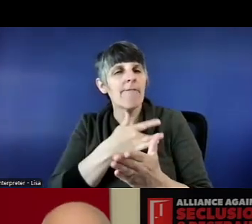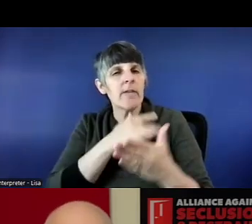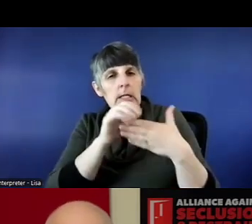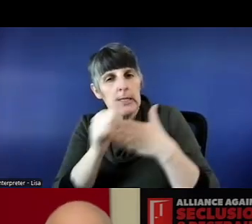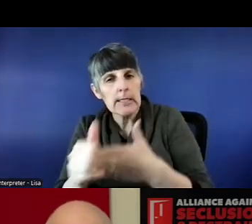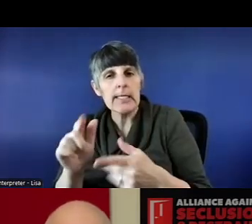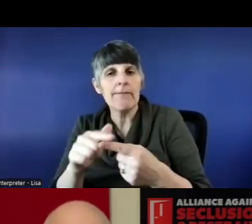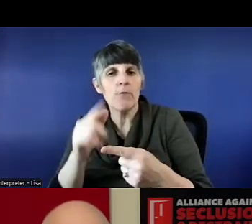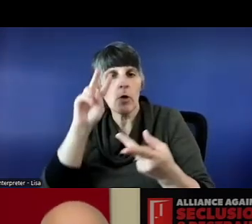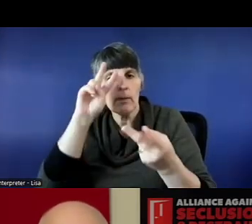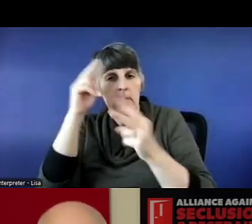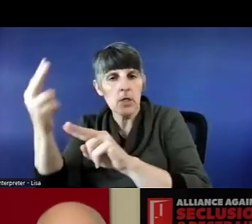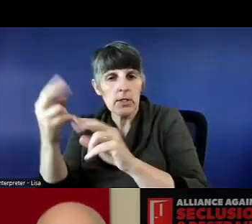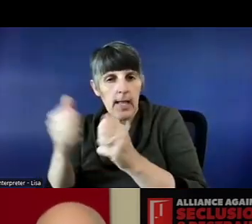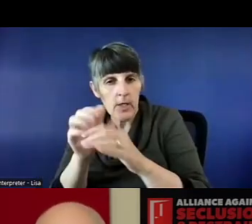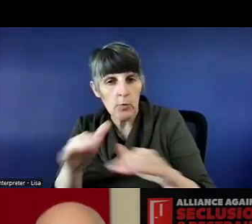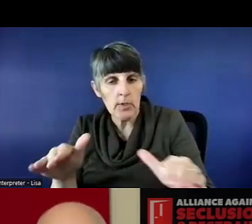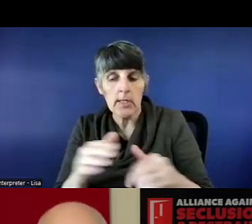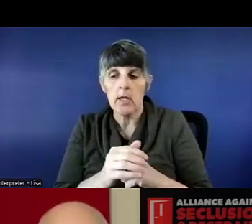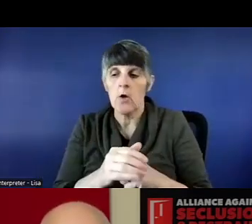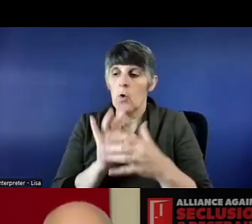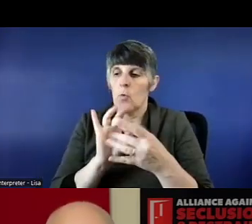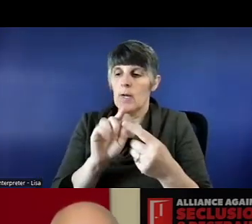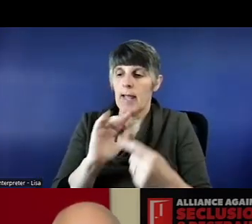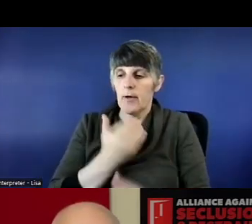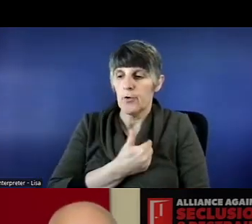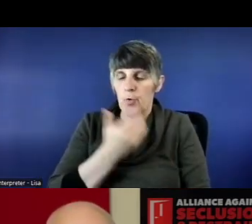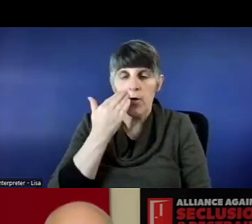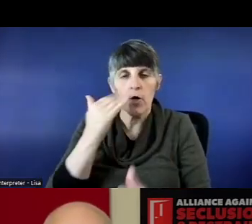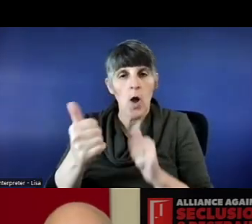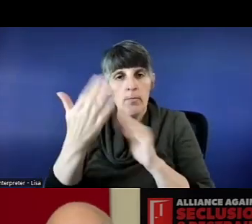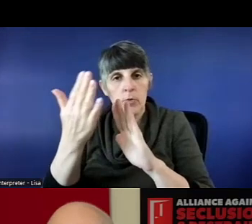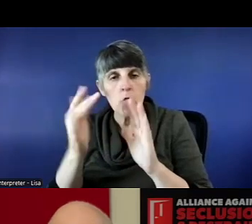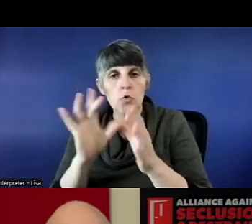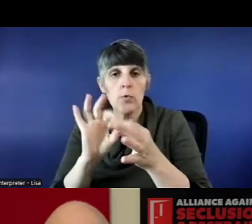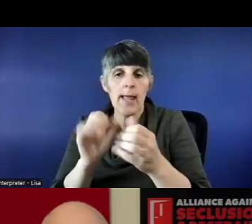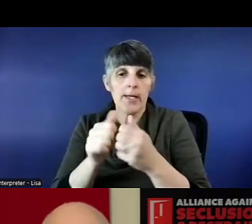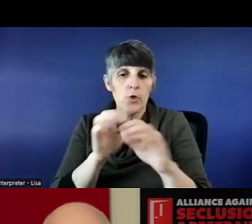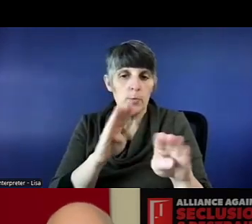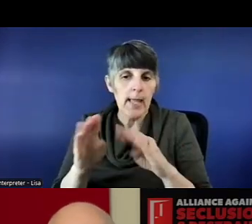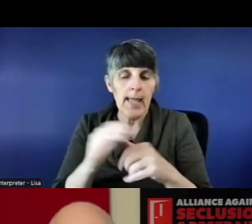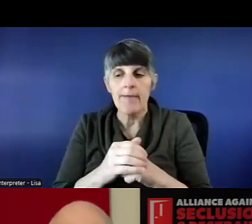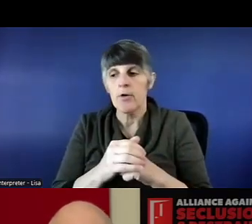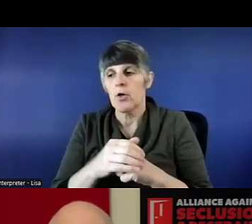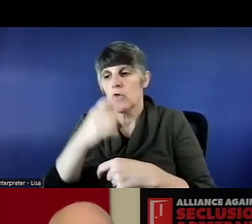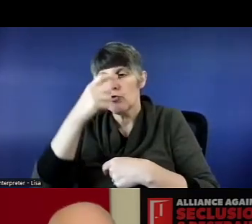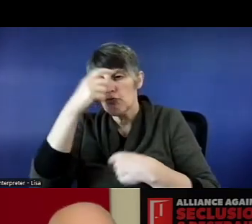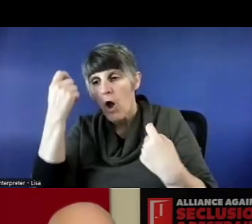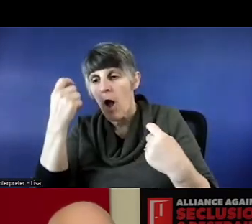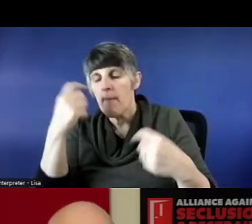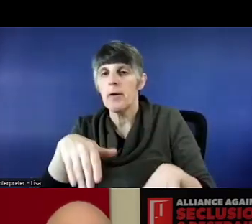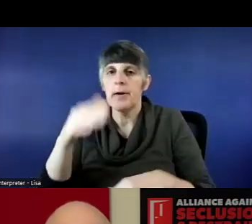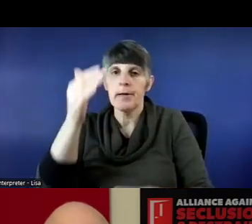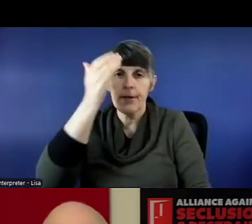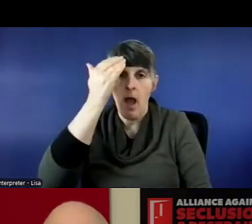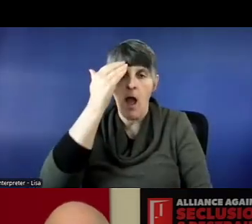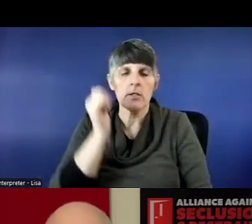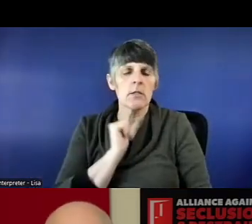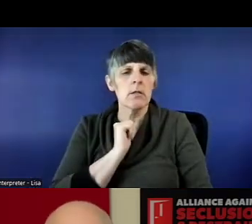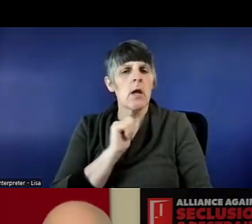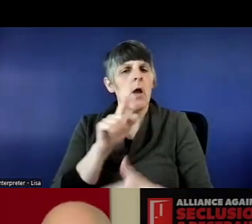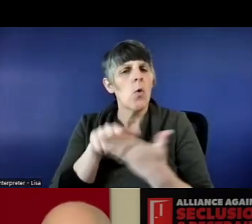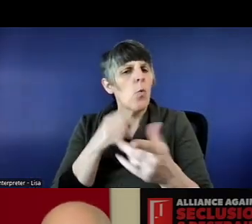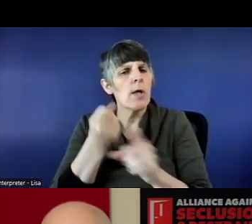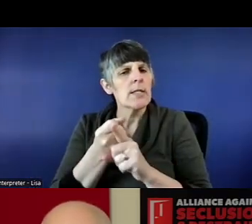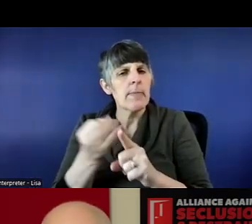being misunderstood. It's around our, approaches around behavior. It's around trauma. It's around knowledge. What's the